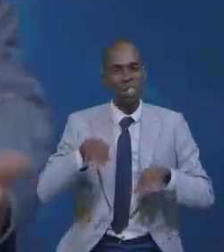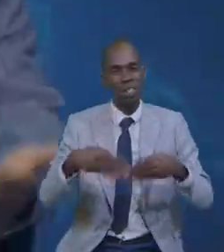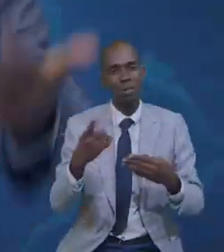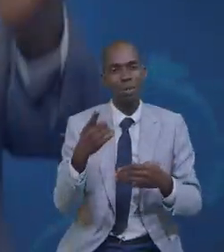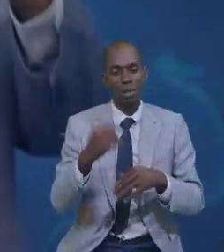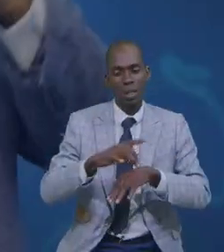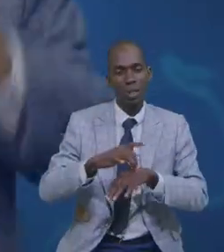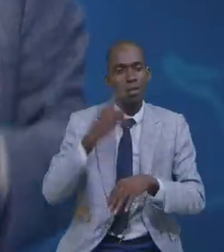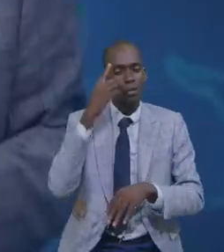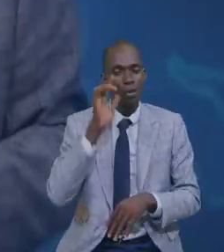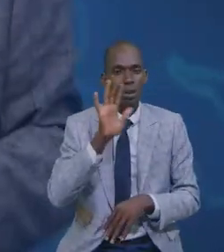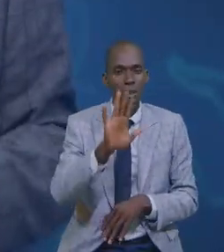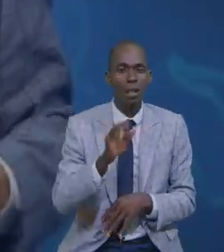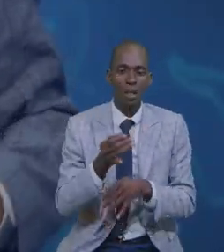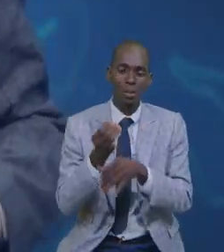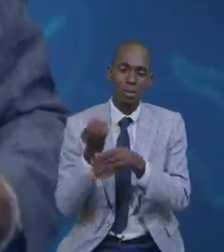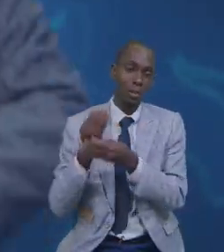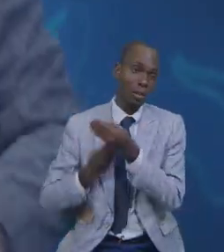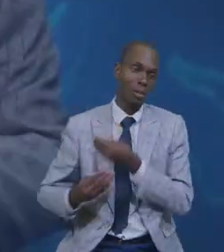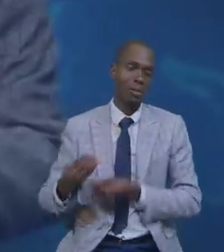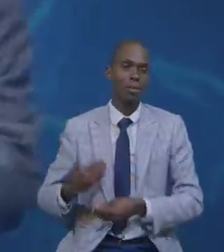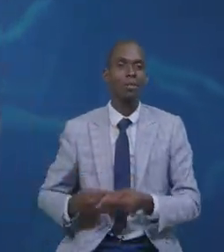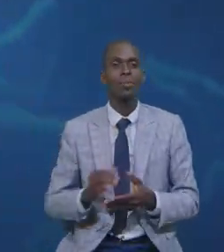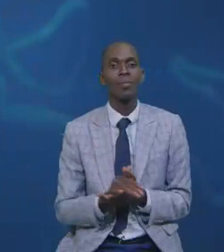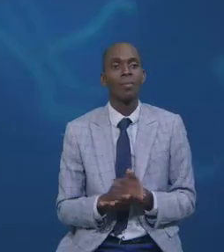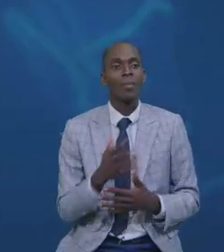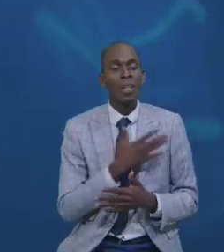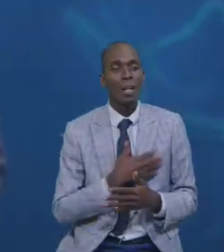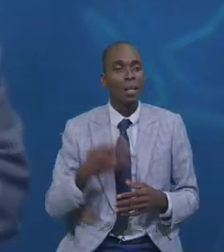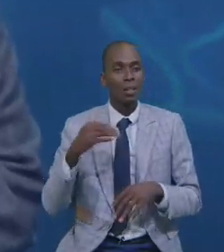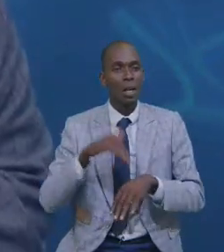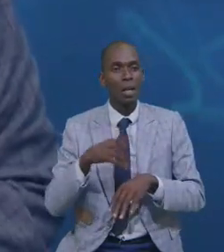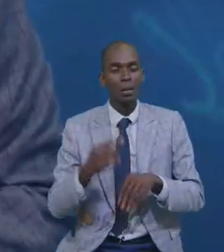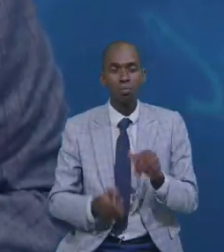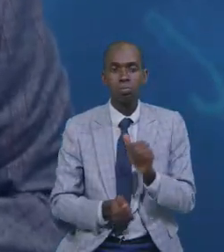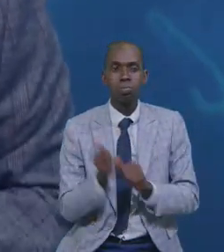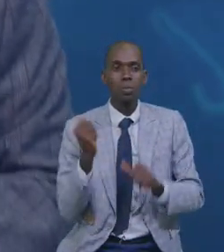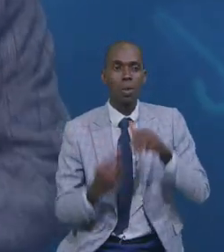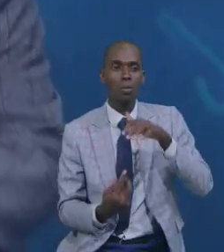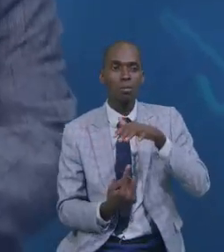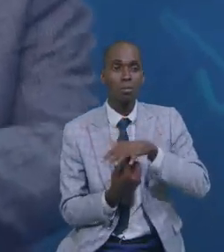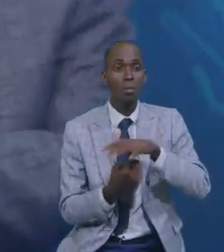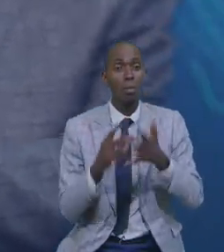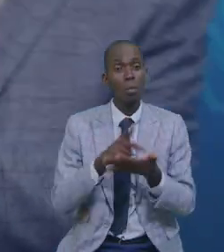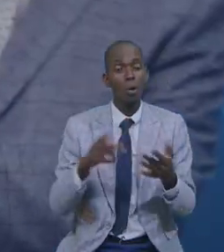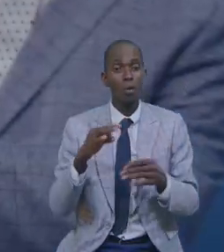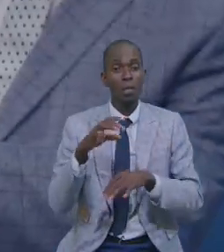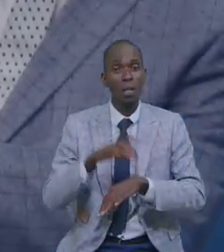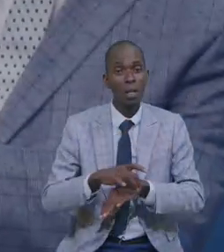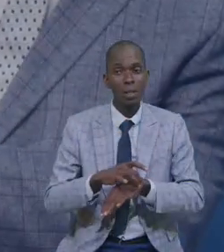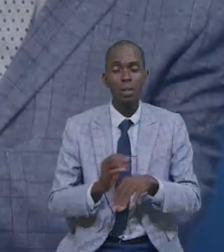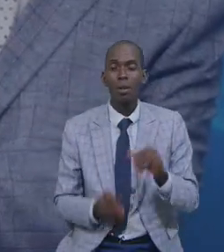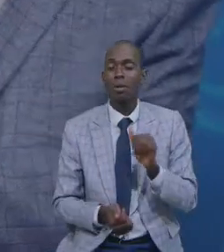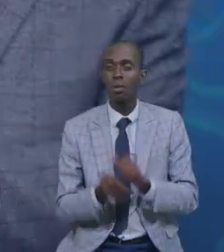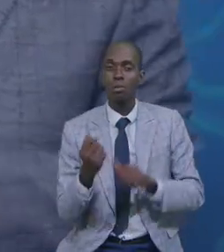for thine inheritance, and the uttermost parts of the earth. Uttermost parts